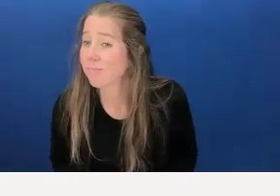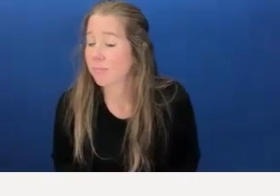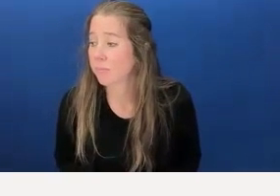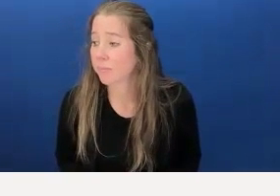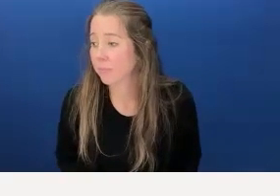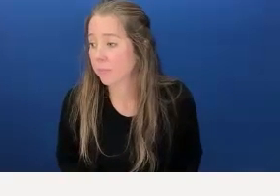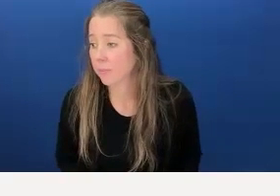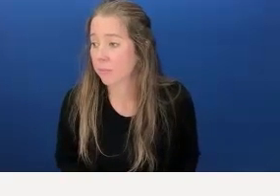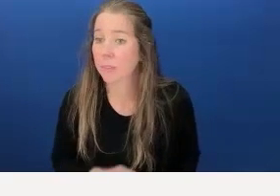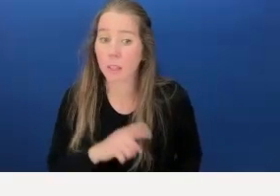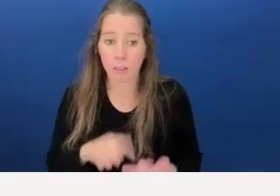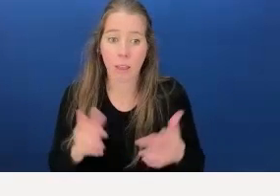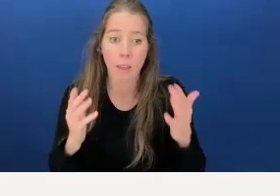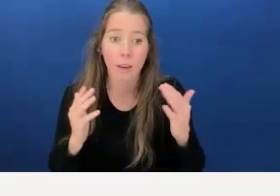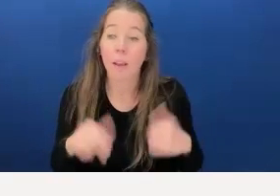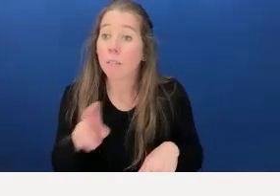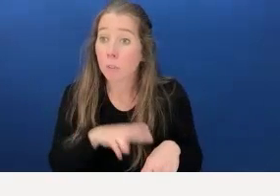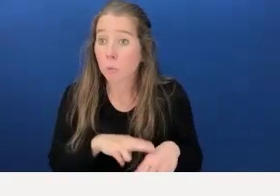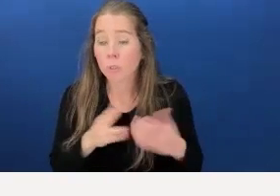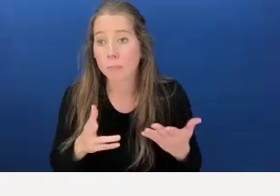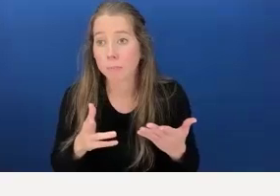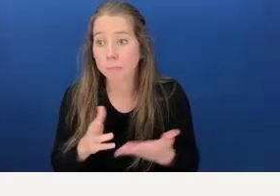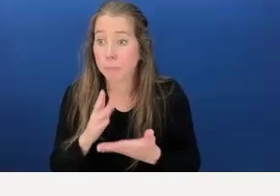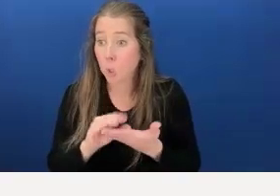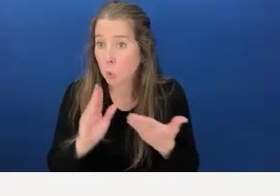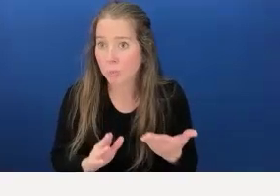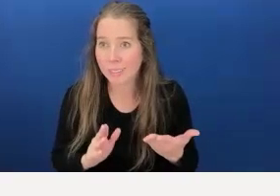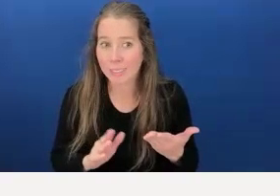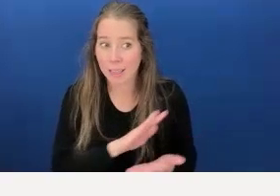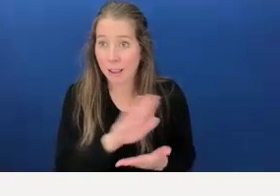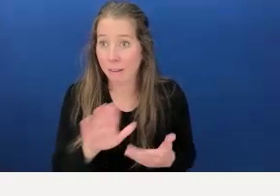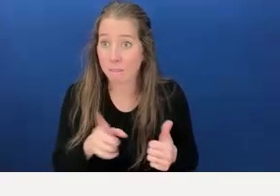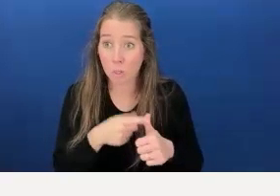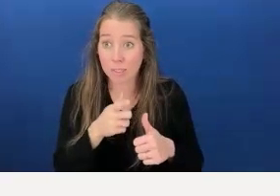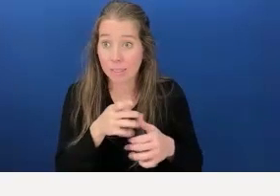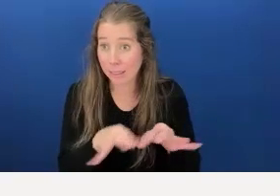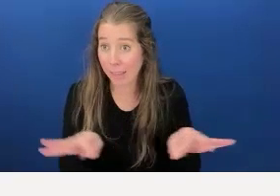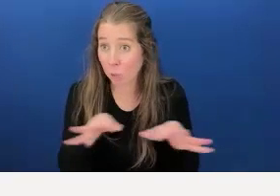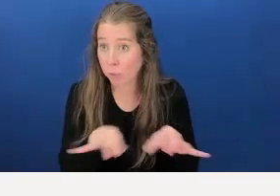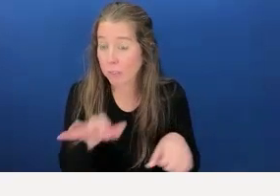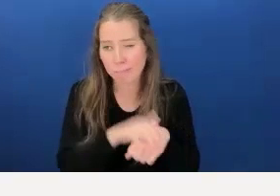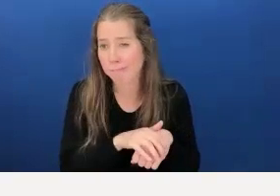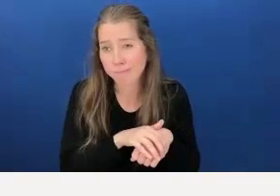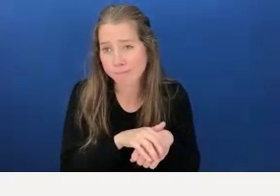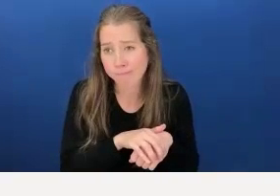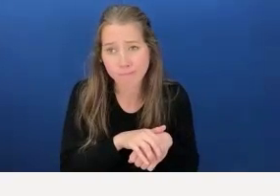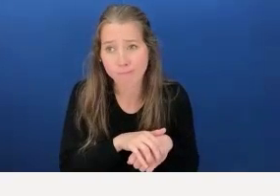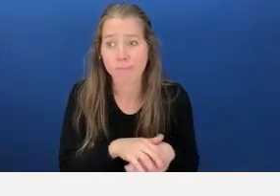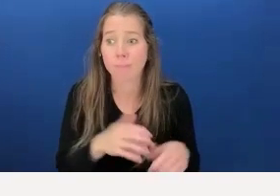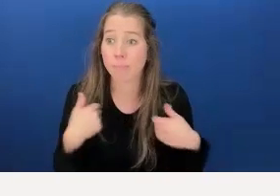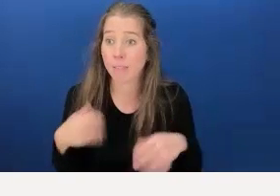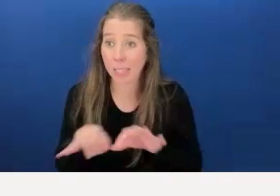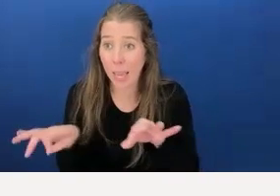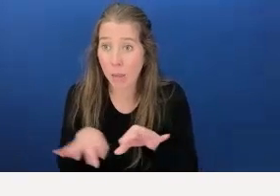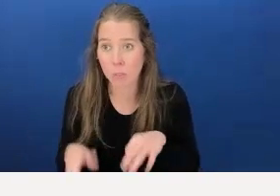Then of course you have students who English is not their first language, and having the captions